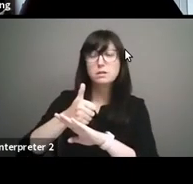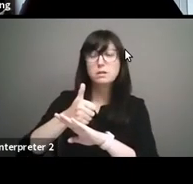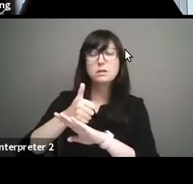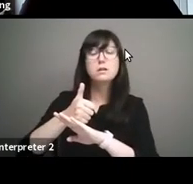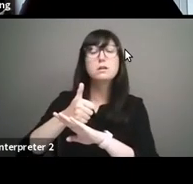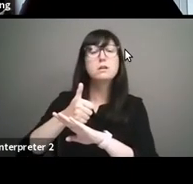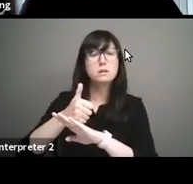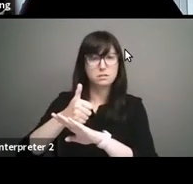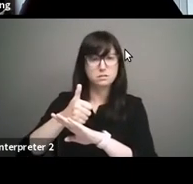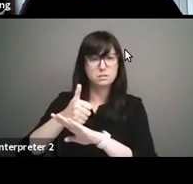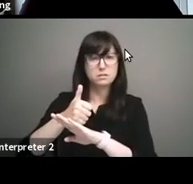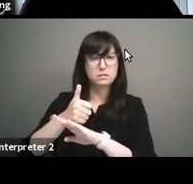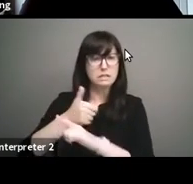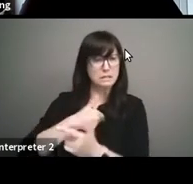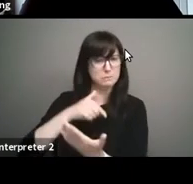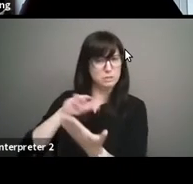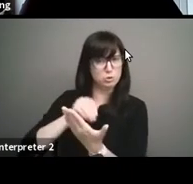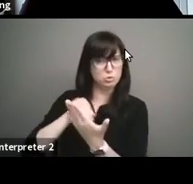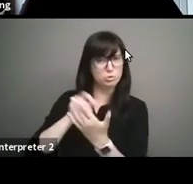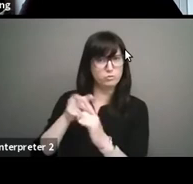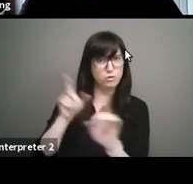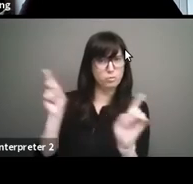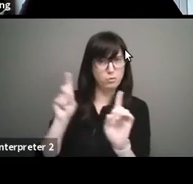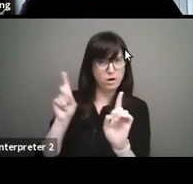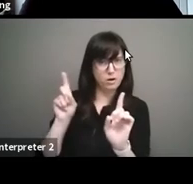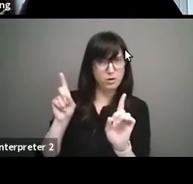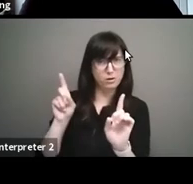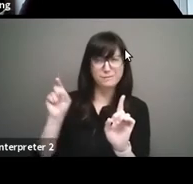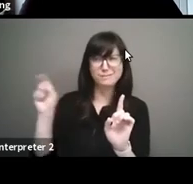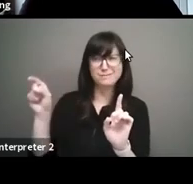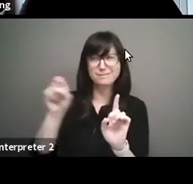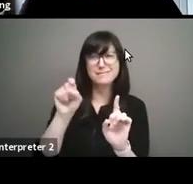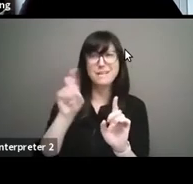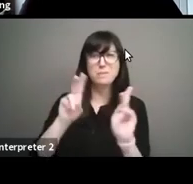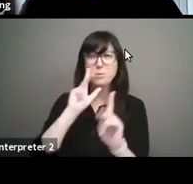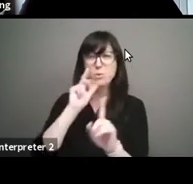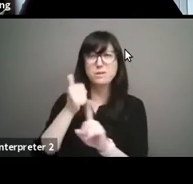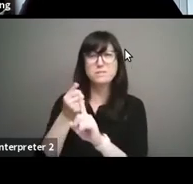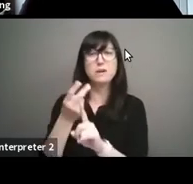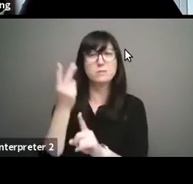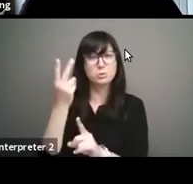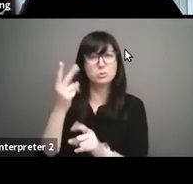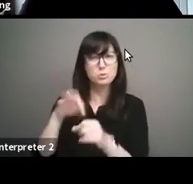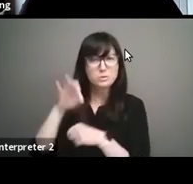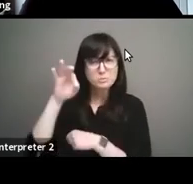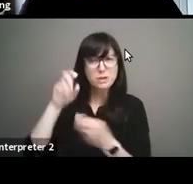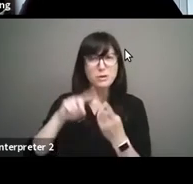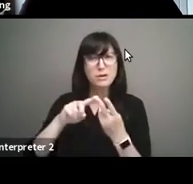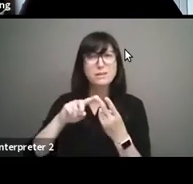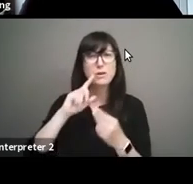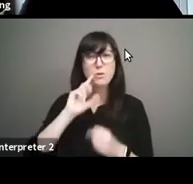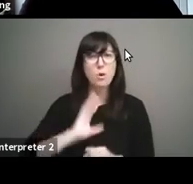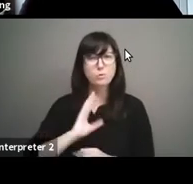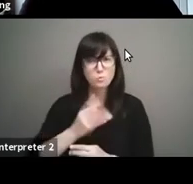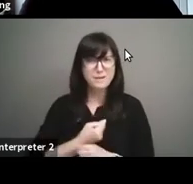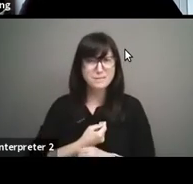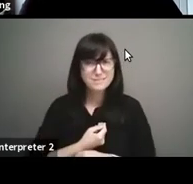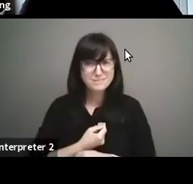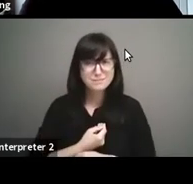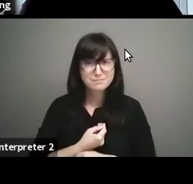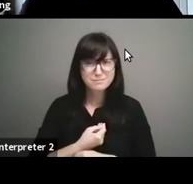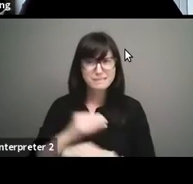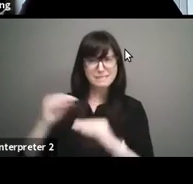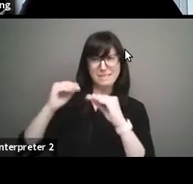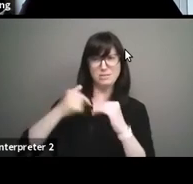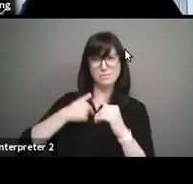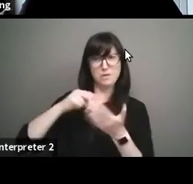provided to me or taught to me by many Two-Spirit folks and trans folks. So I really